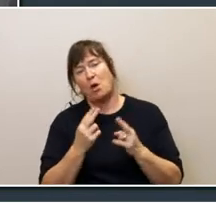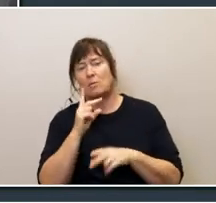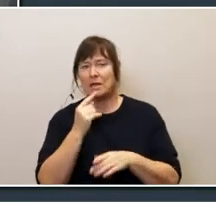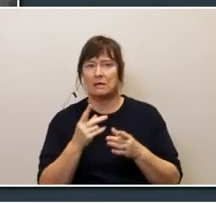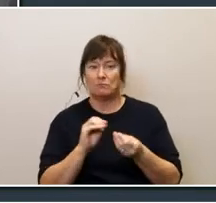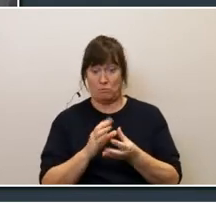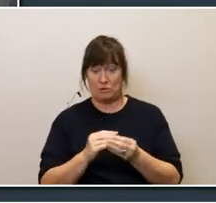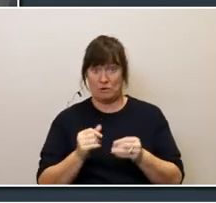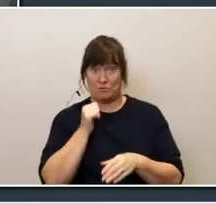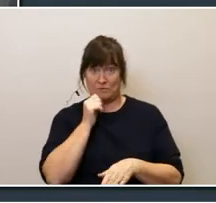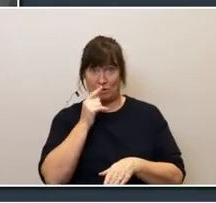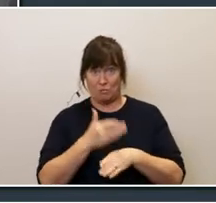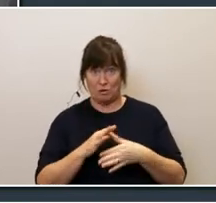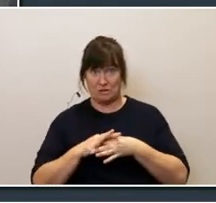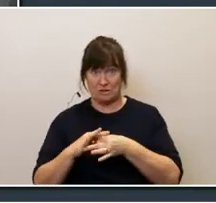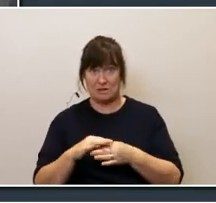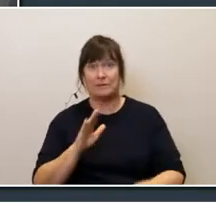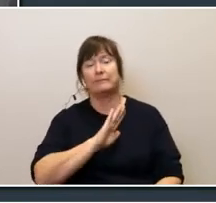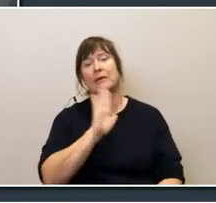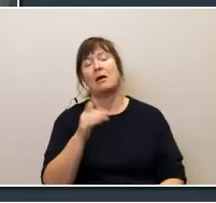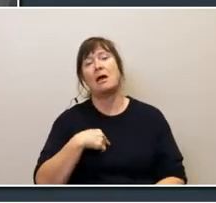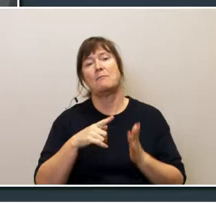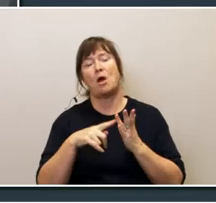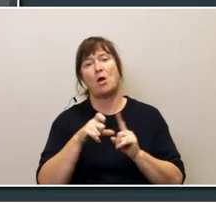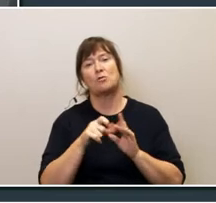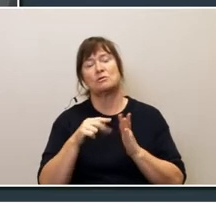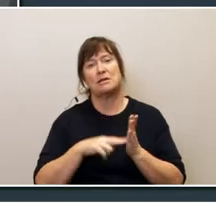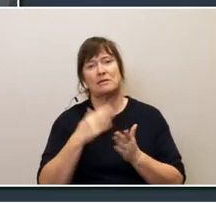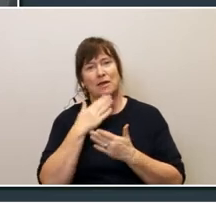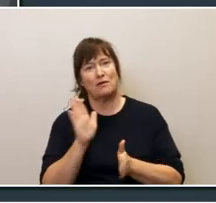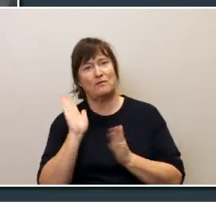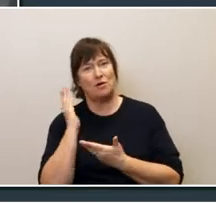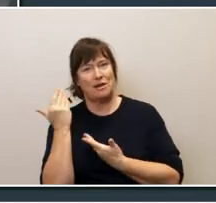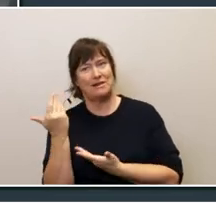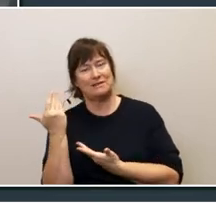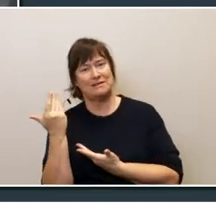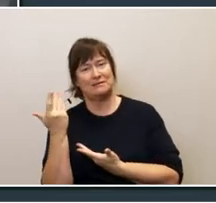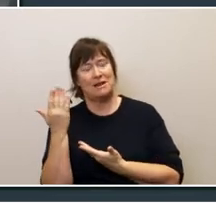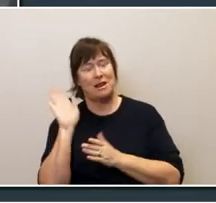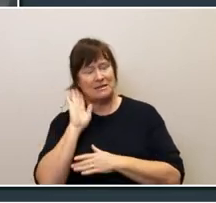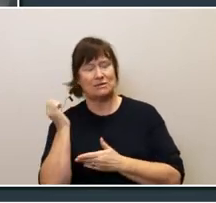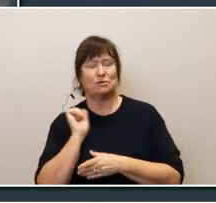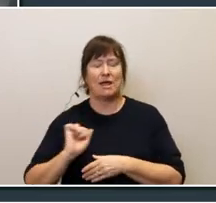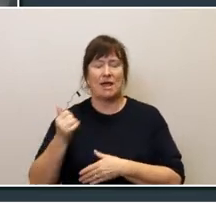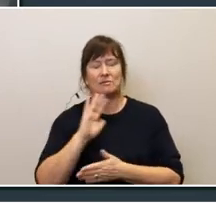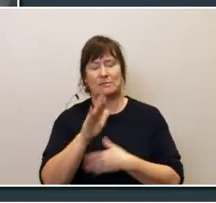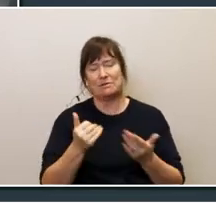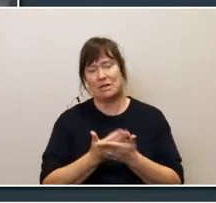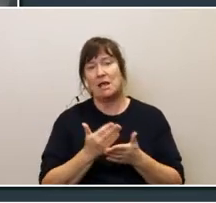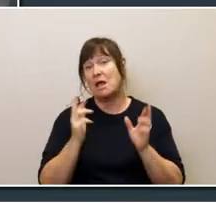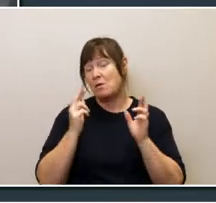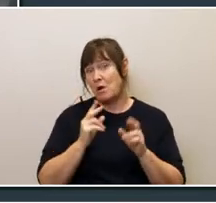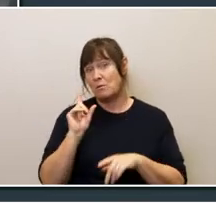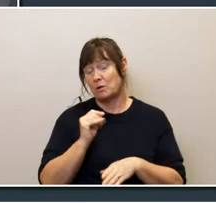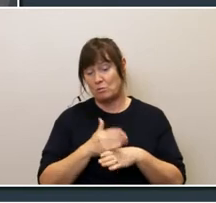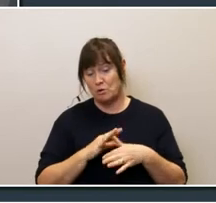together. Hi, I'm Odin. Thank you for listening to our submission. We hope that we can all work on our way to